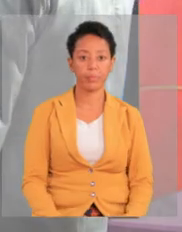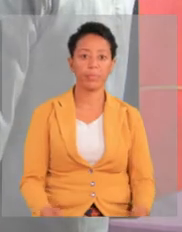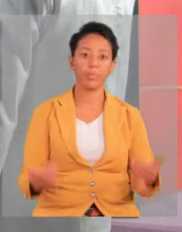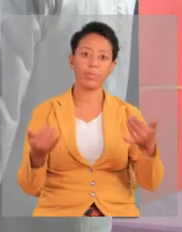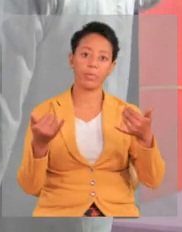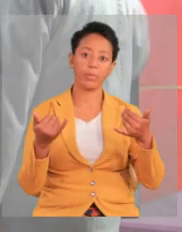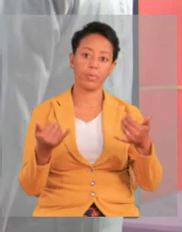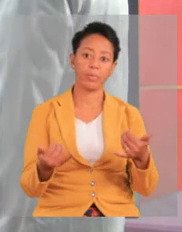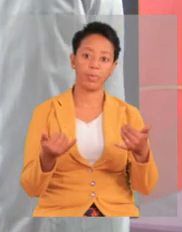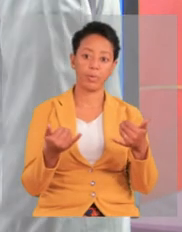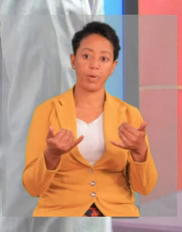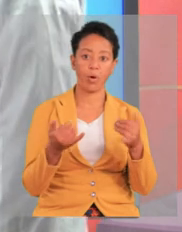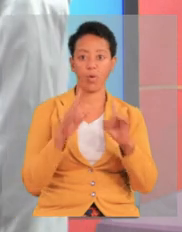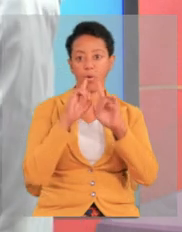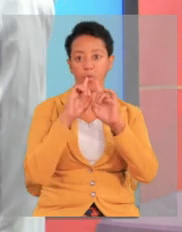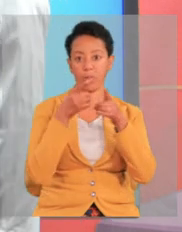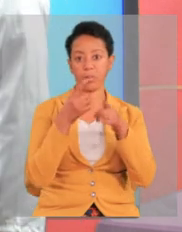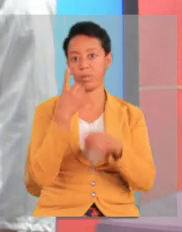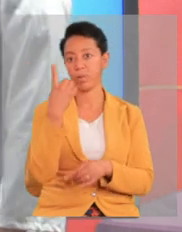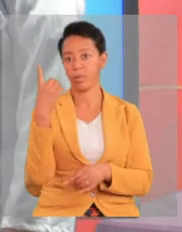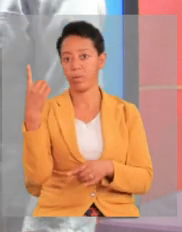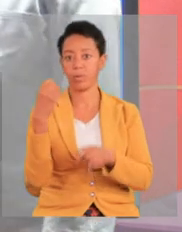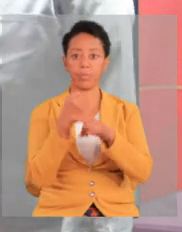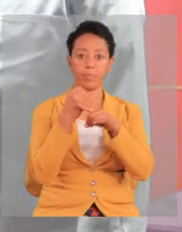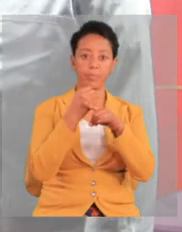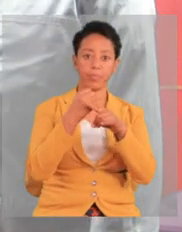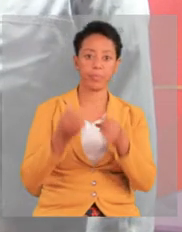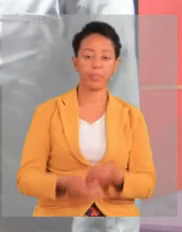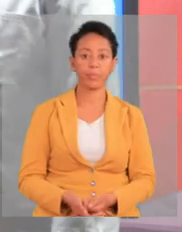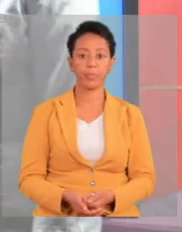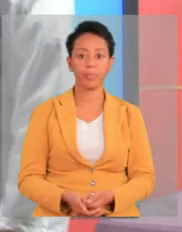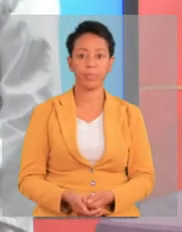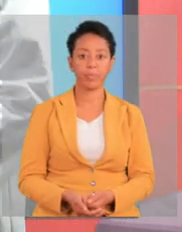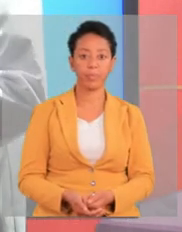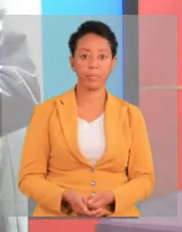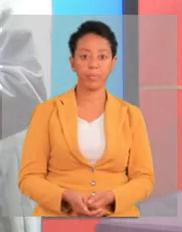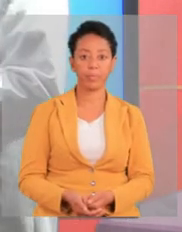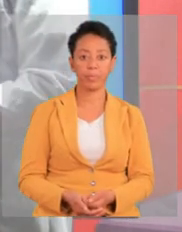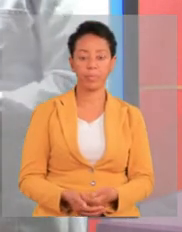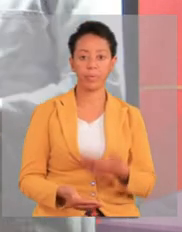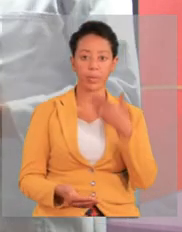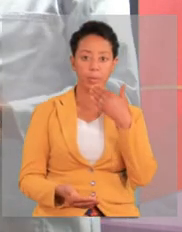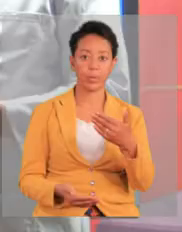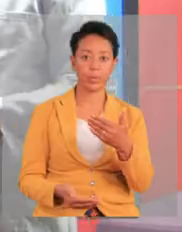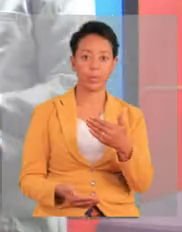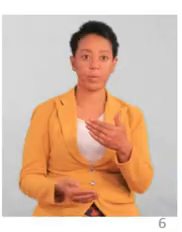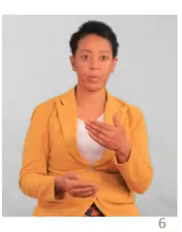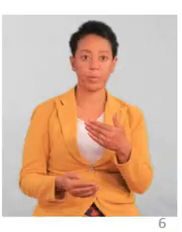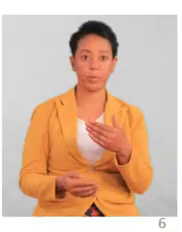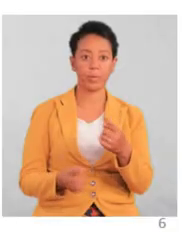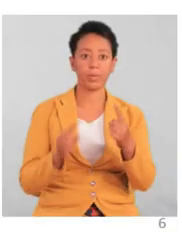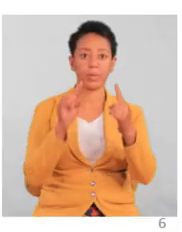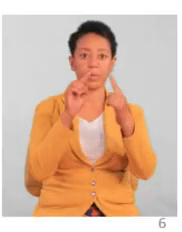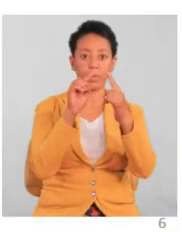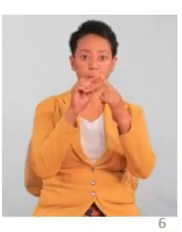Now, I would like to give you that a feedback for each activity. Ah, that's good. Up to now,